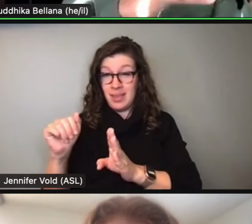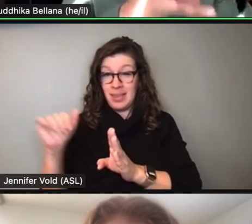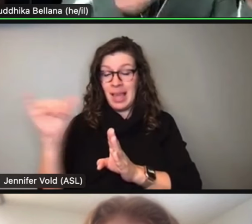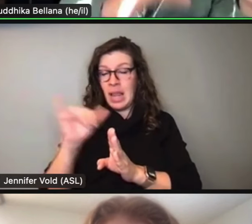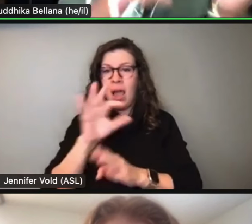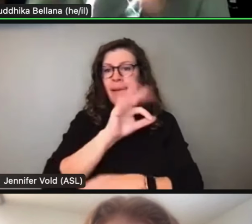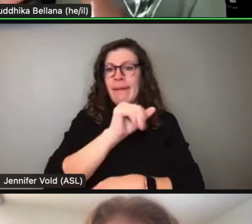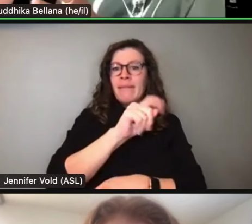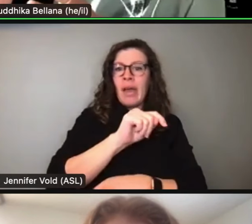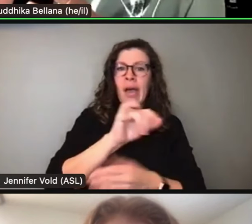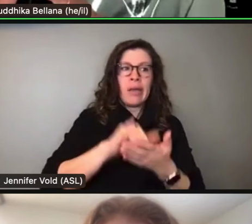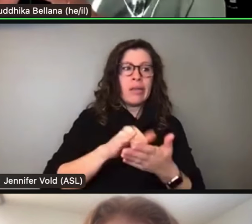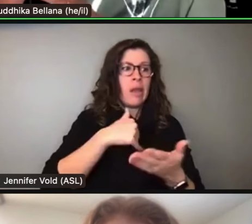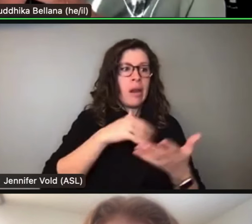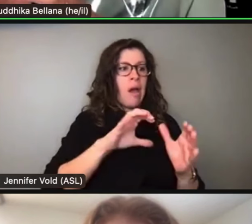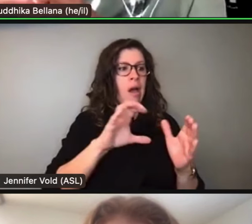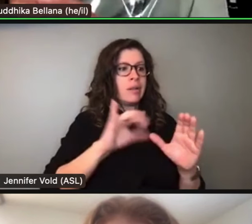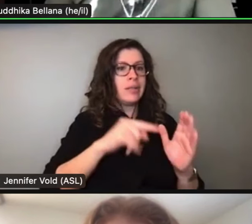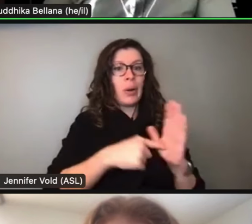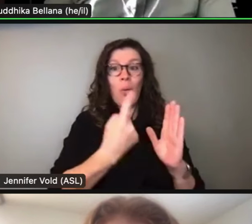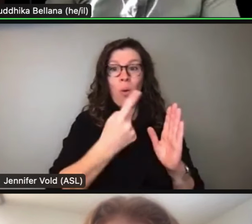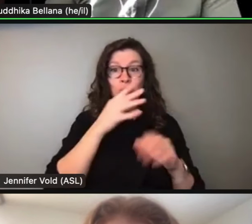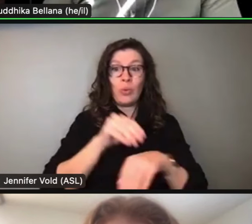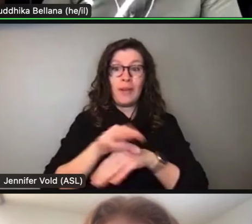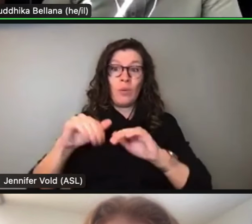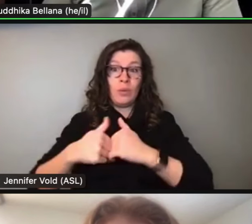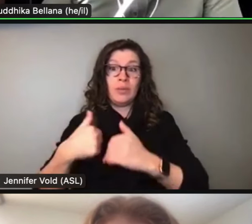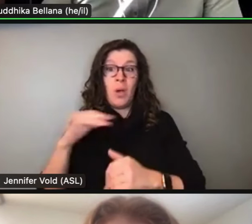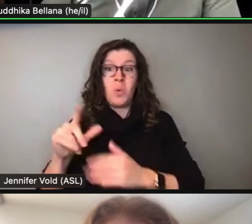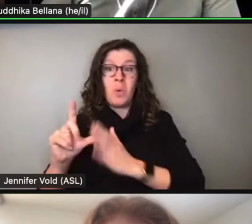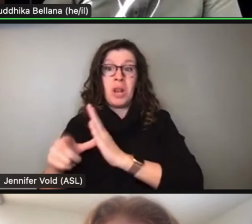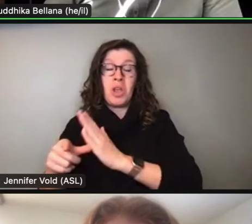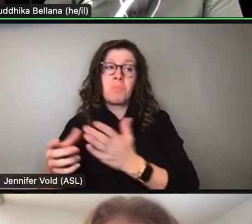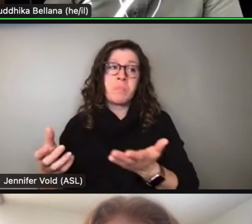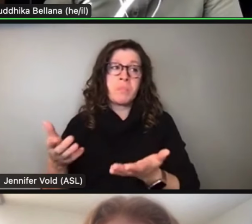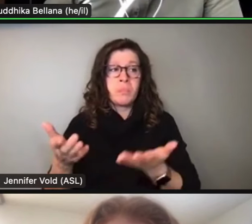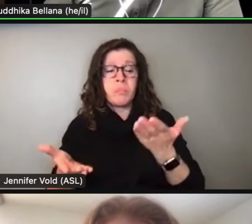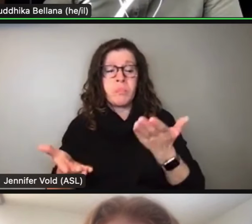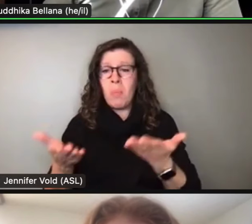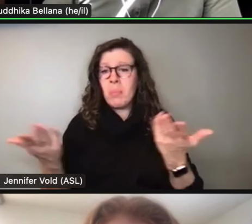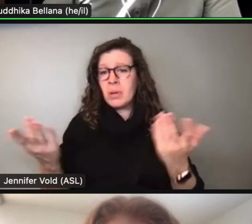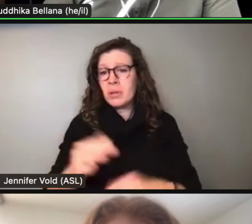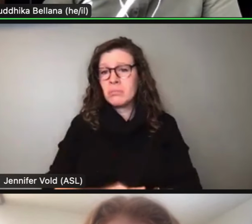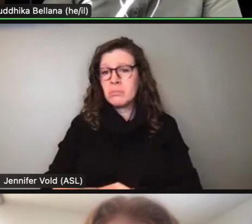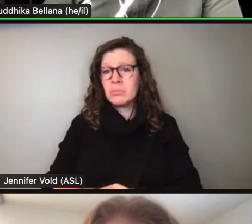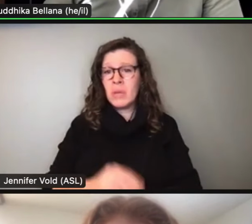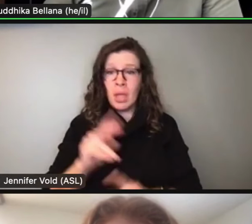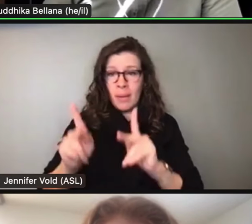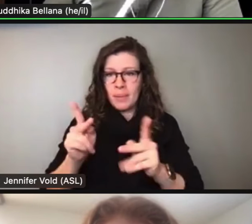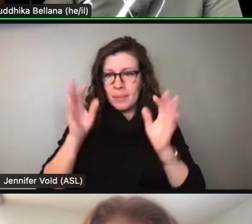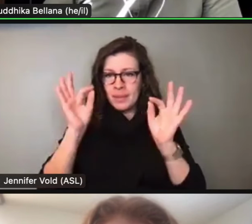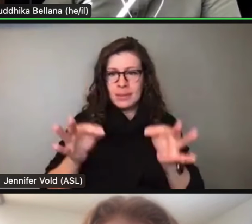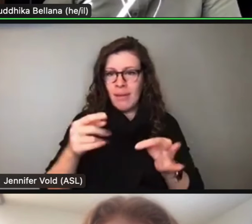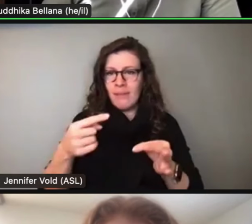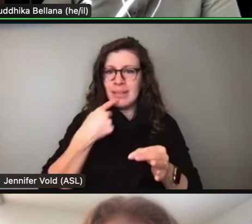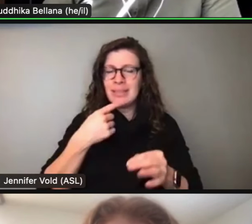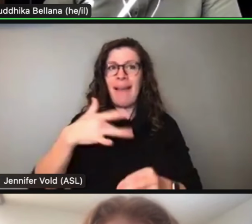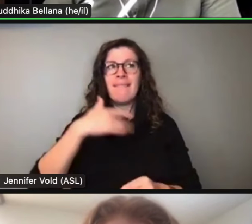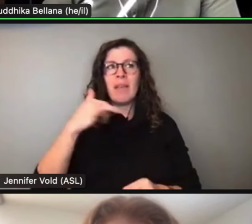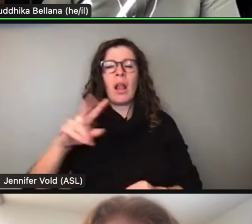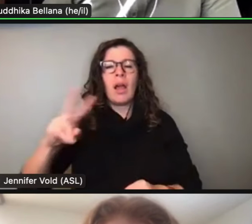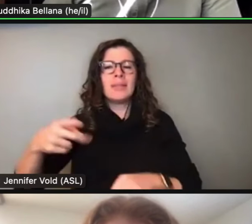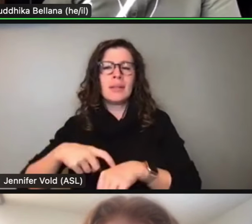that you did it once affects how you do it later? I think probably. People definitely, report feeling like the second time is a